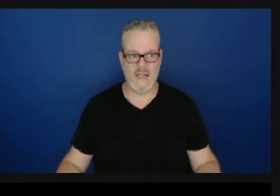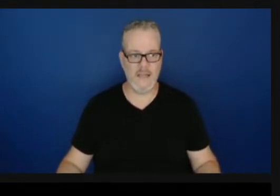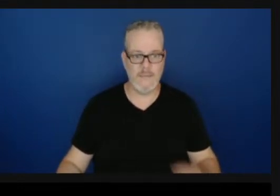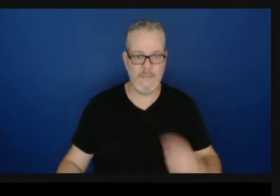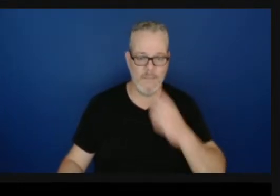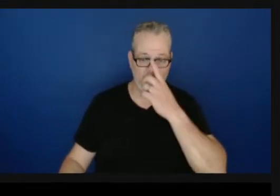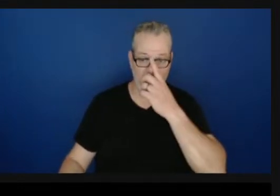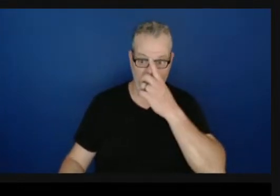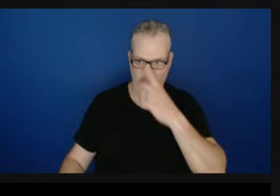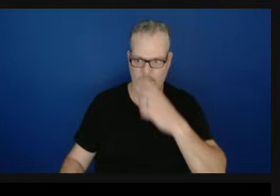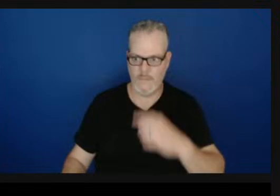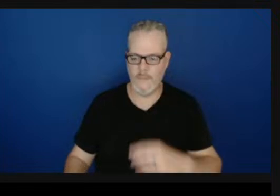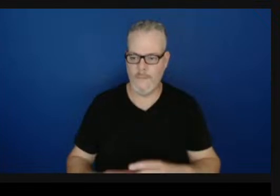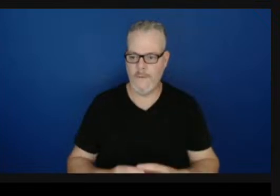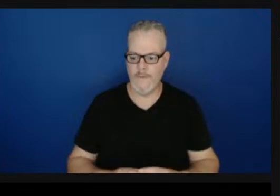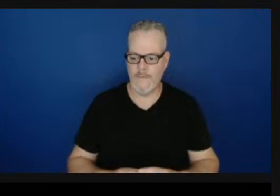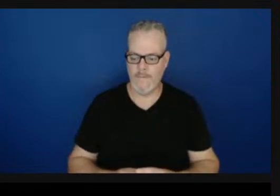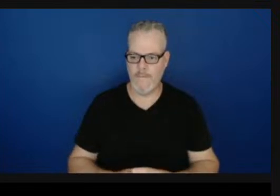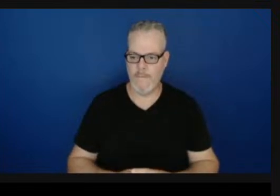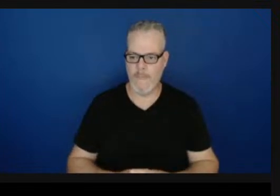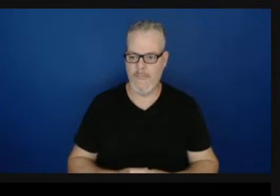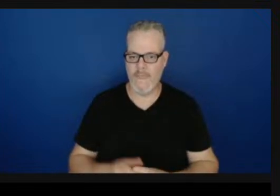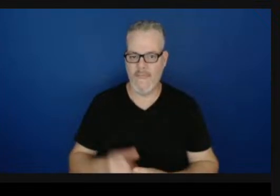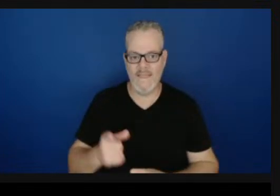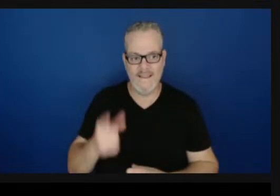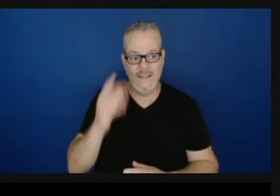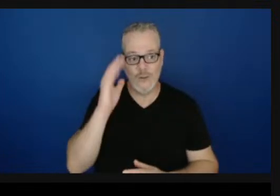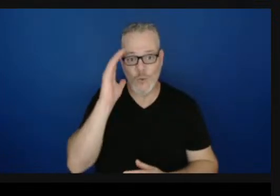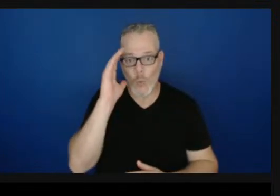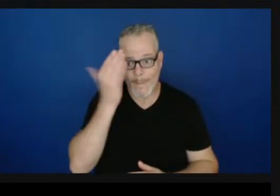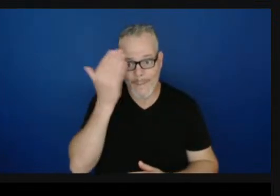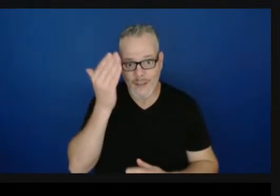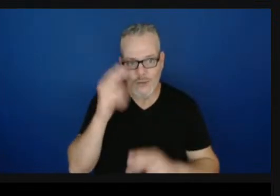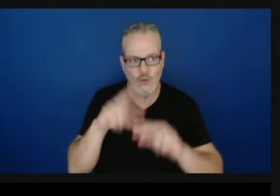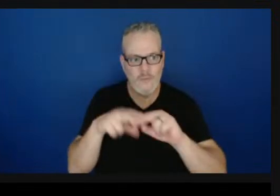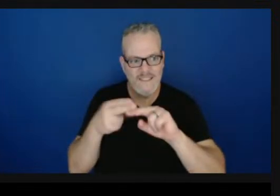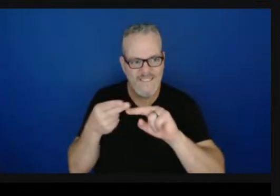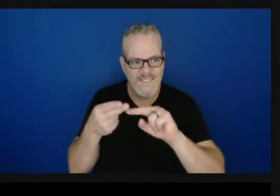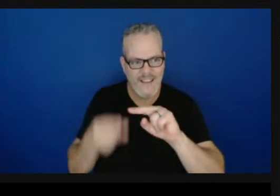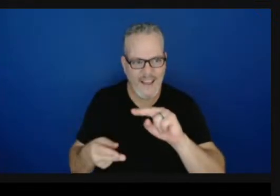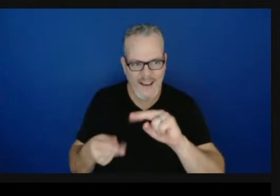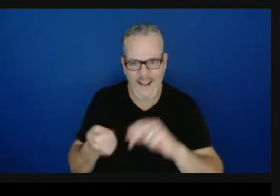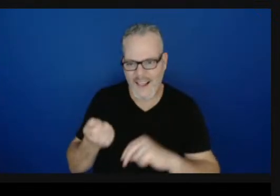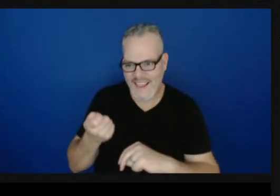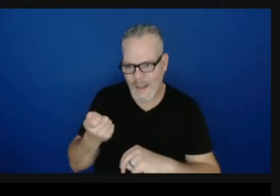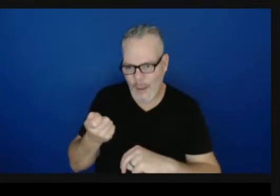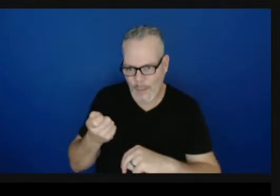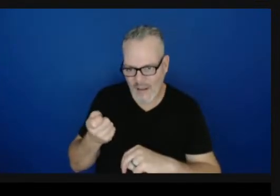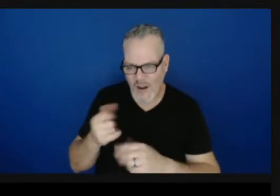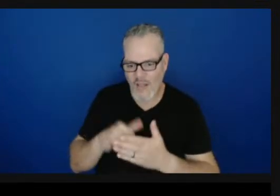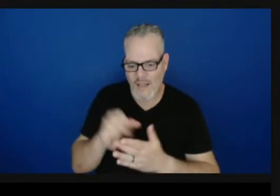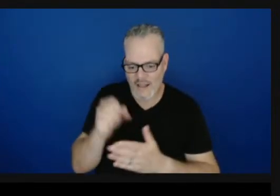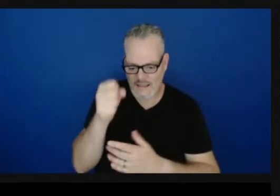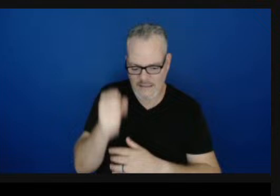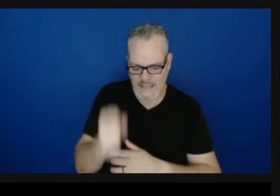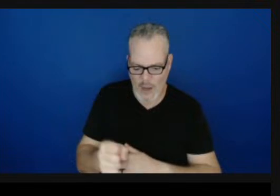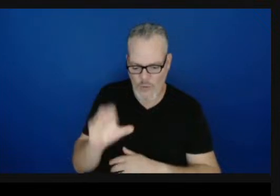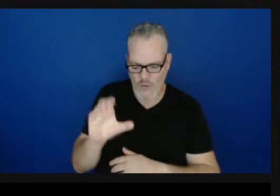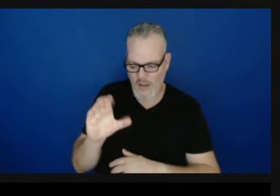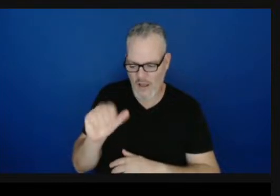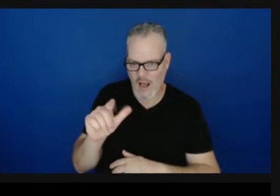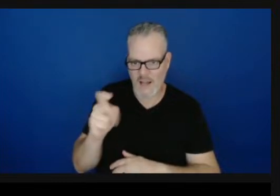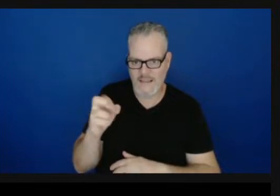Hill does appear to be maybe deflating still a little bit on the South Caldera component